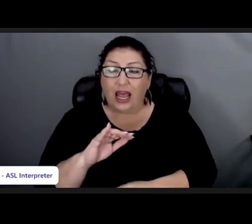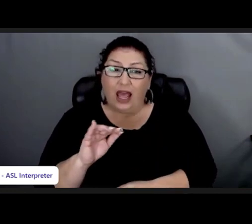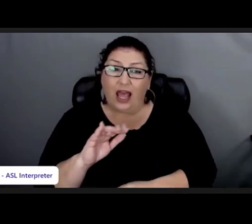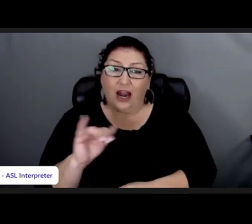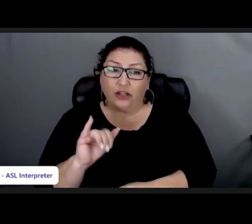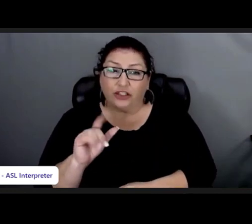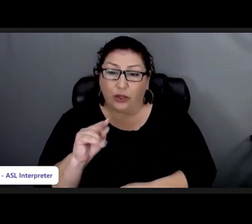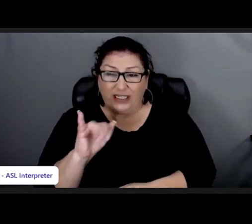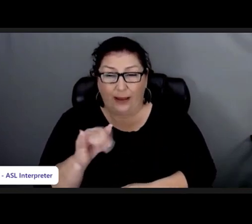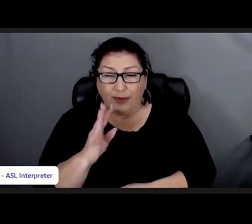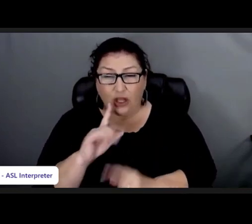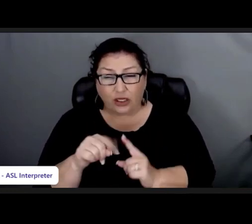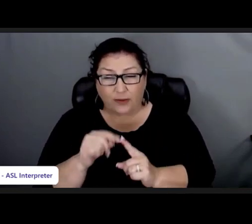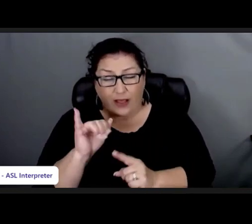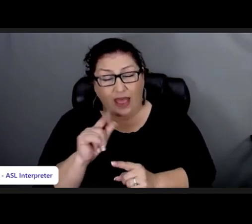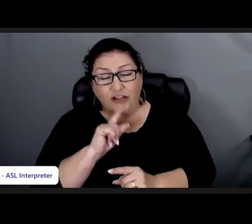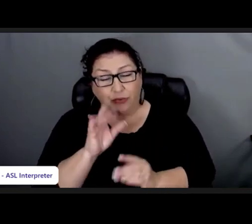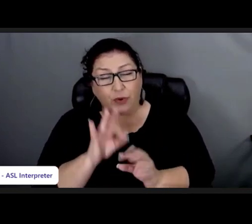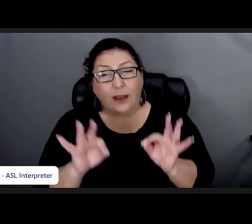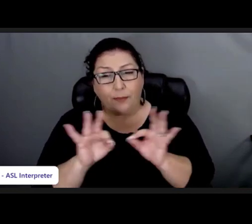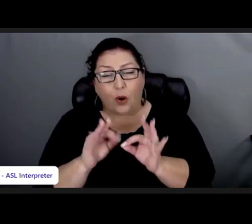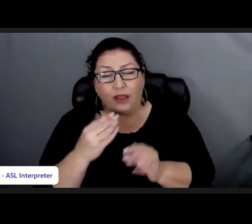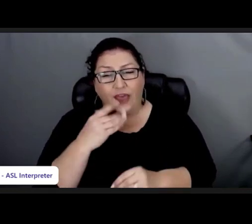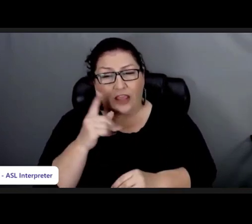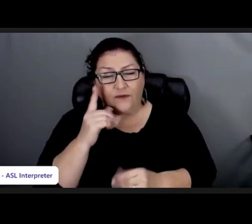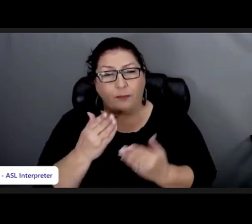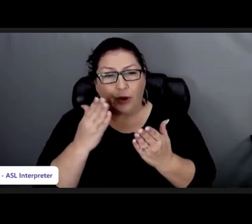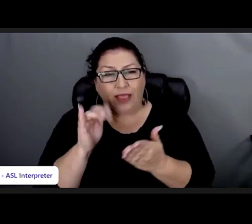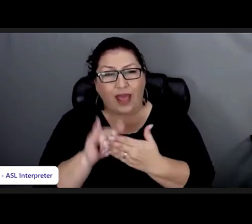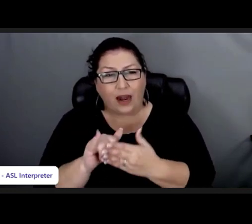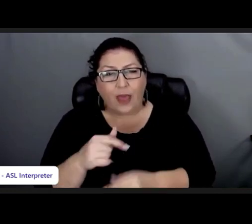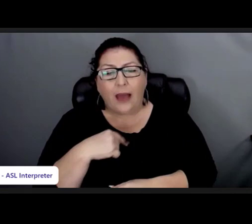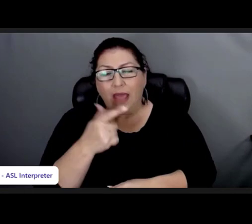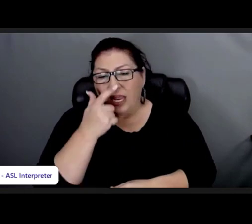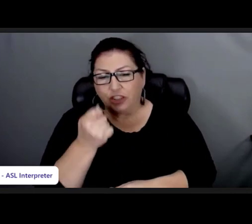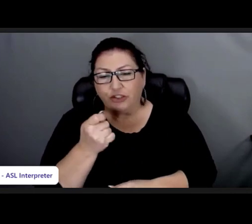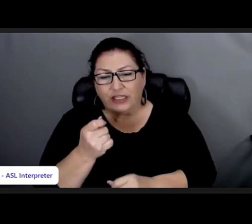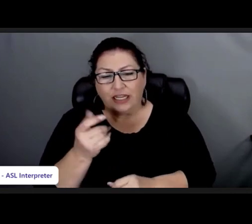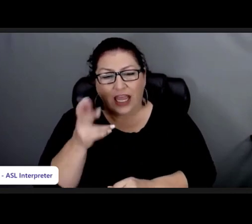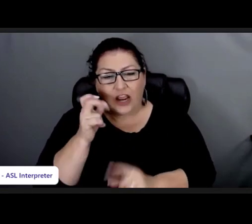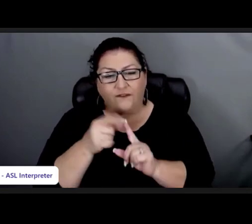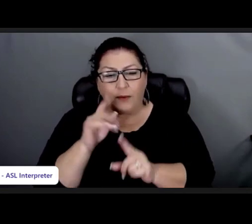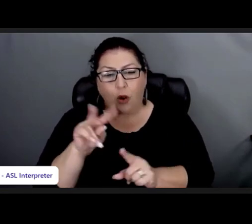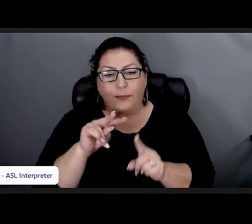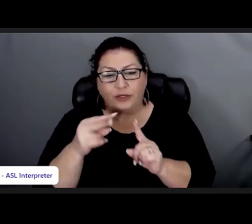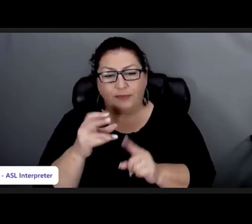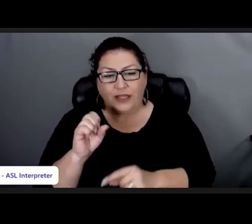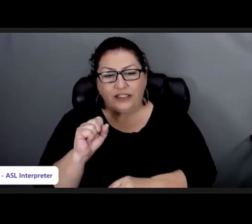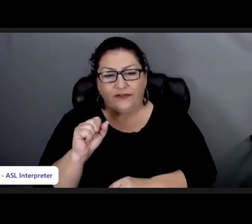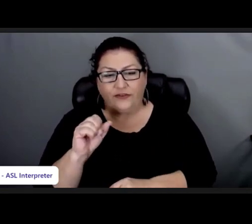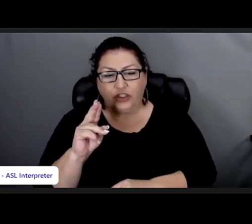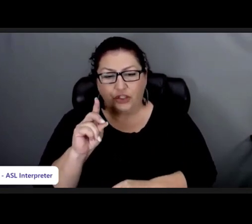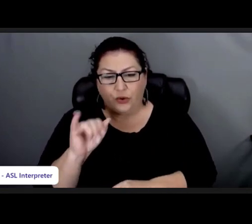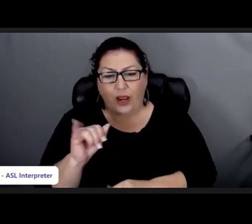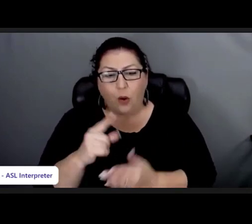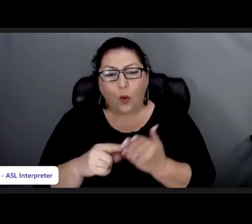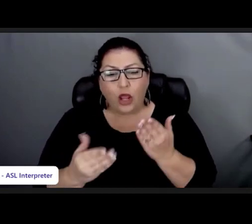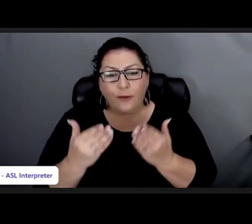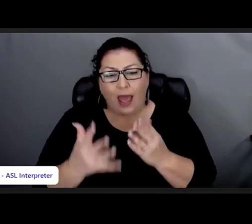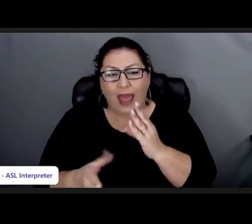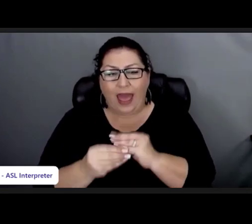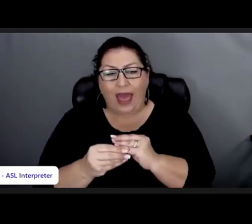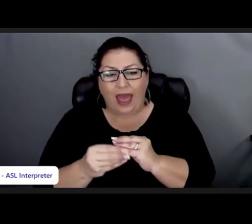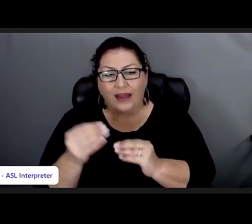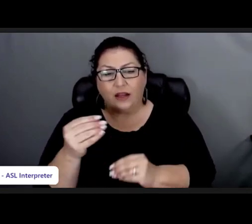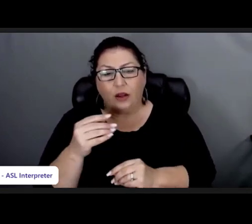so important. So thank you for bringing that up. Sudi, I'm interested to hear from your perspective what you might add when you've been